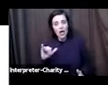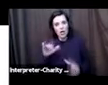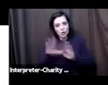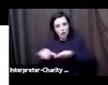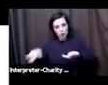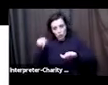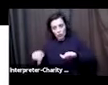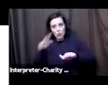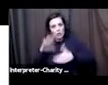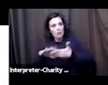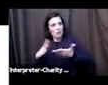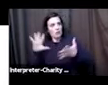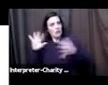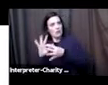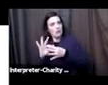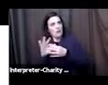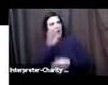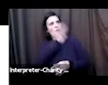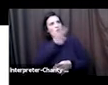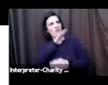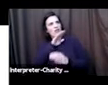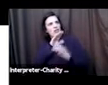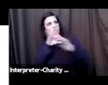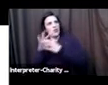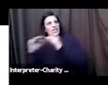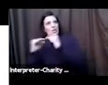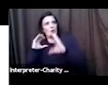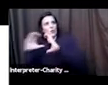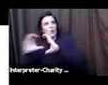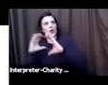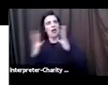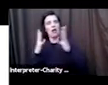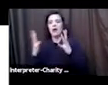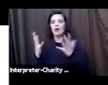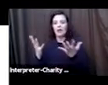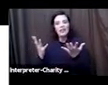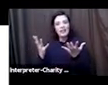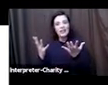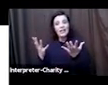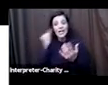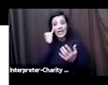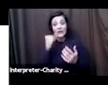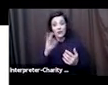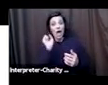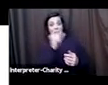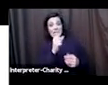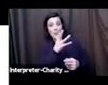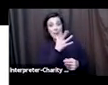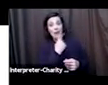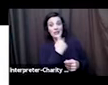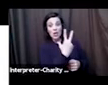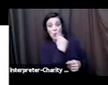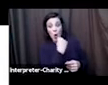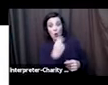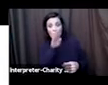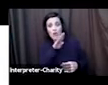communicating with frustration. I mean, it's okay to be upset every now and then. You're not always going to get what you want just because you asked mom for it. That's okay. But